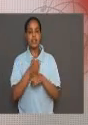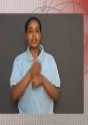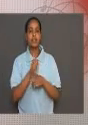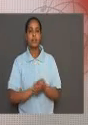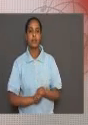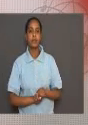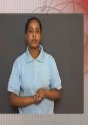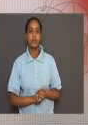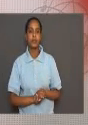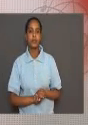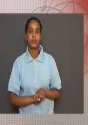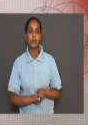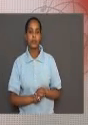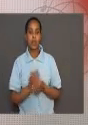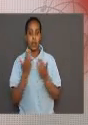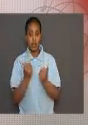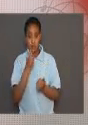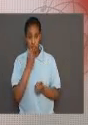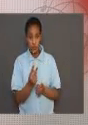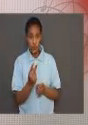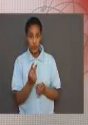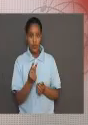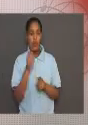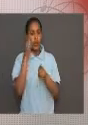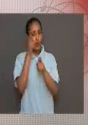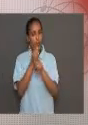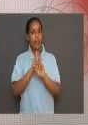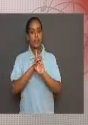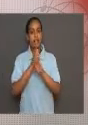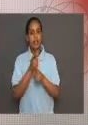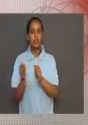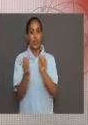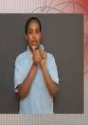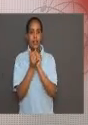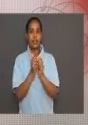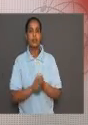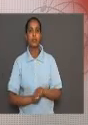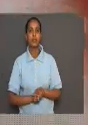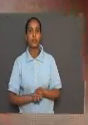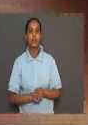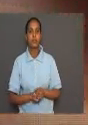exercise. Let us look at the correct answers together.